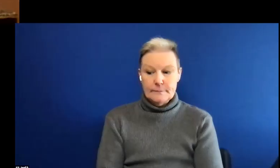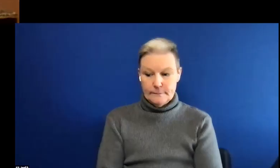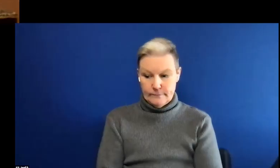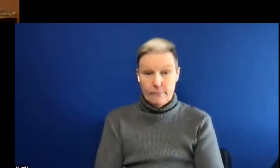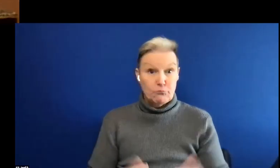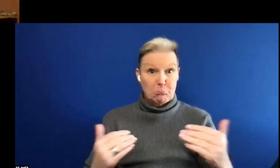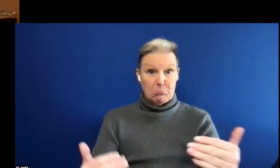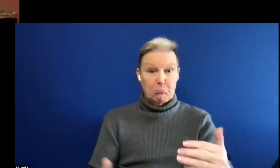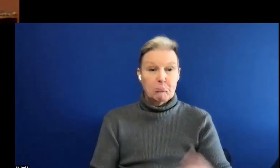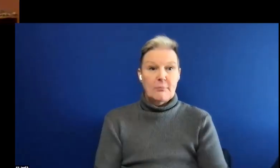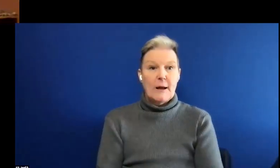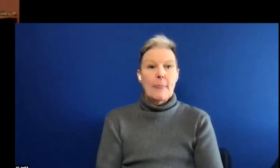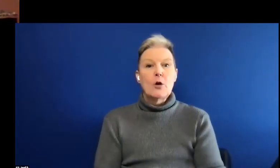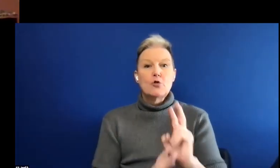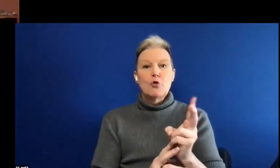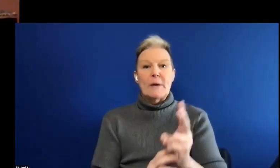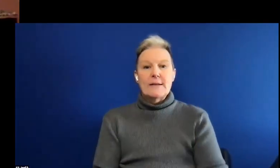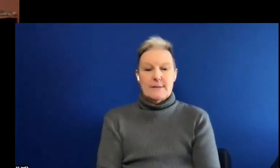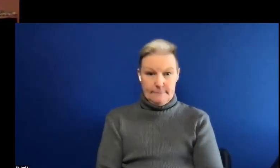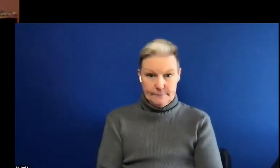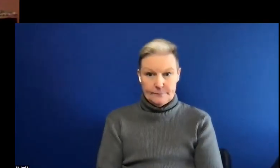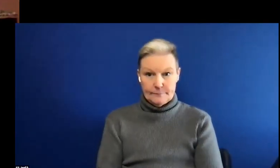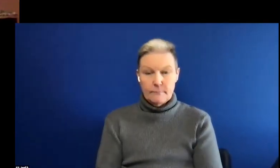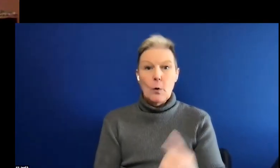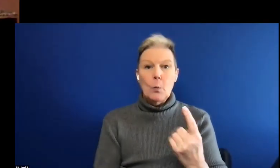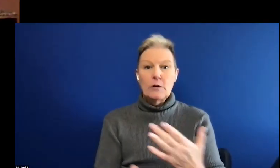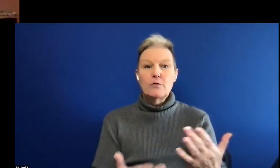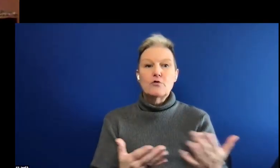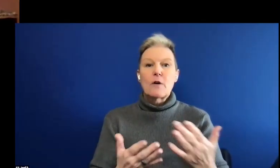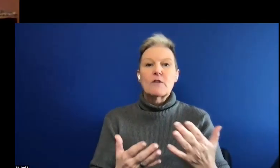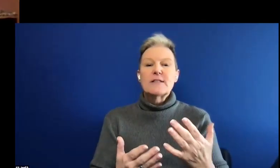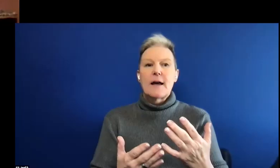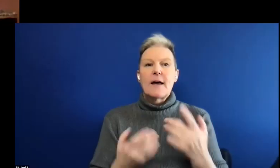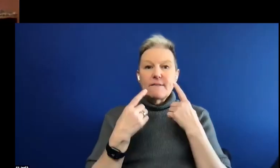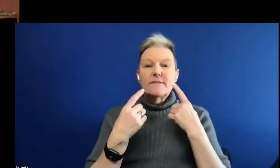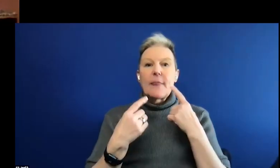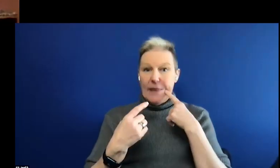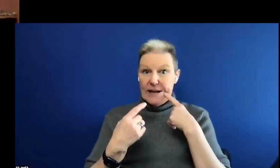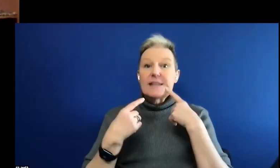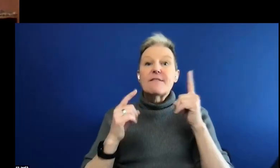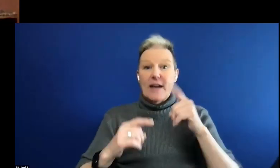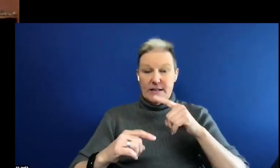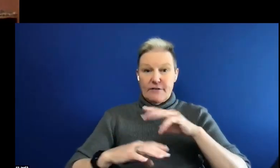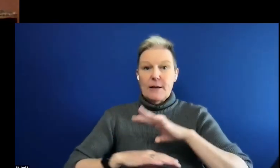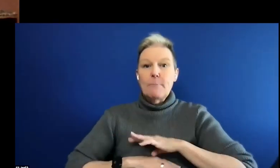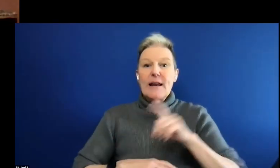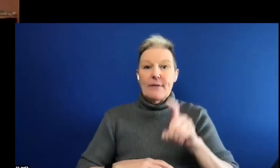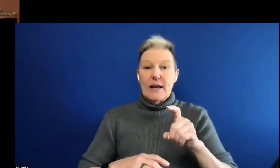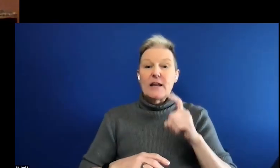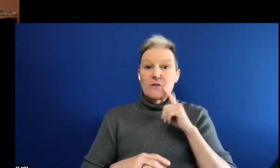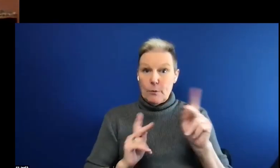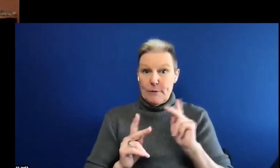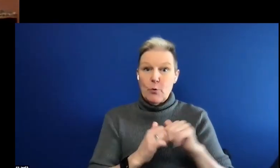Go ahead. You have 2 minutes. Yeah. One service that is effectively meeting the needs of people with disabilities,